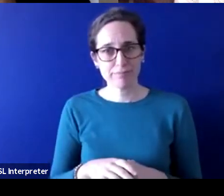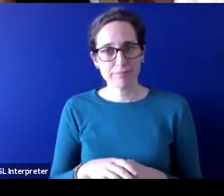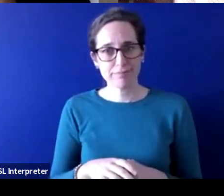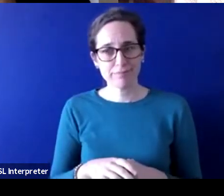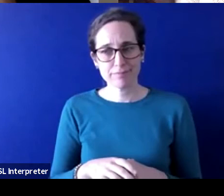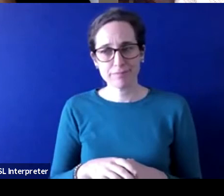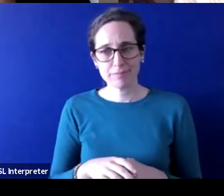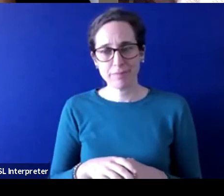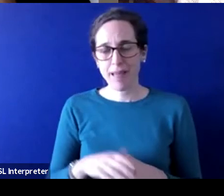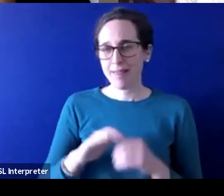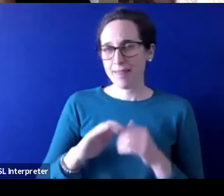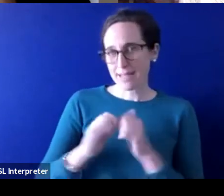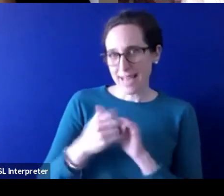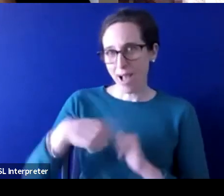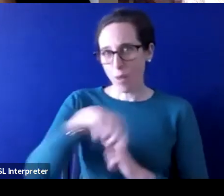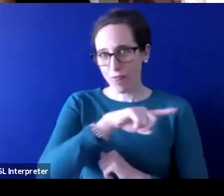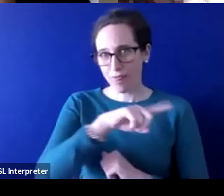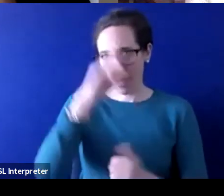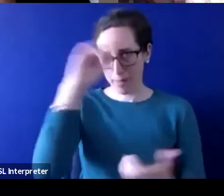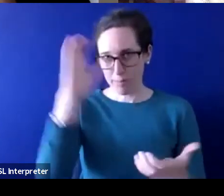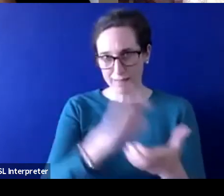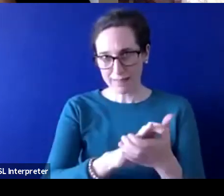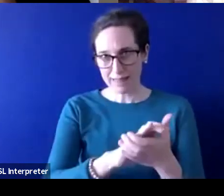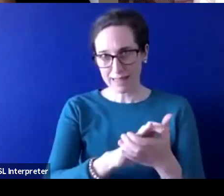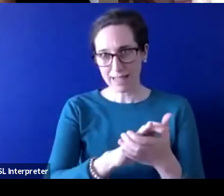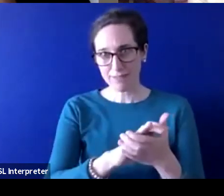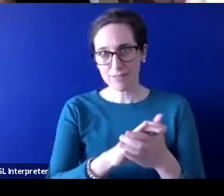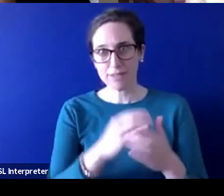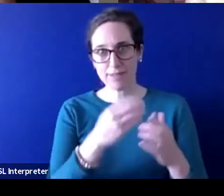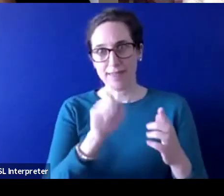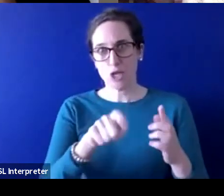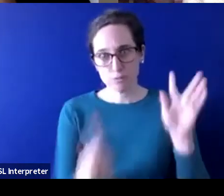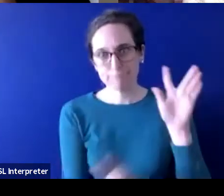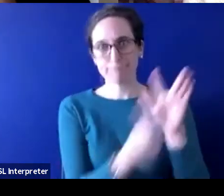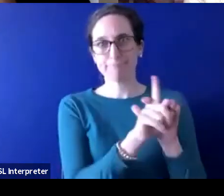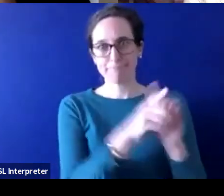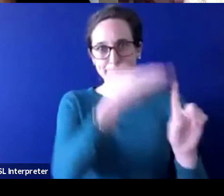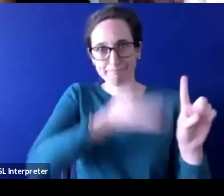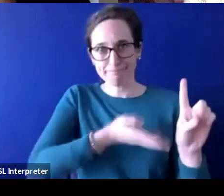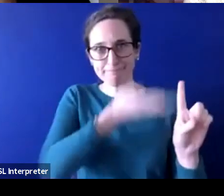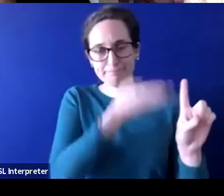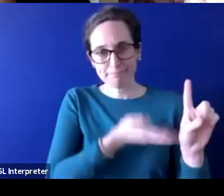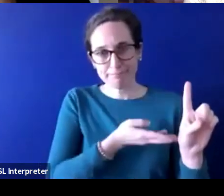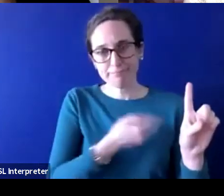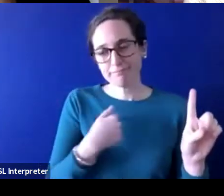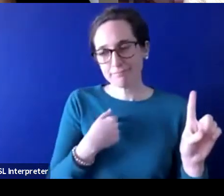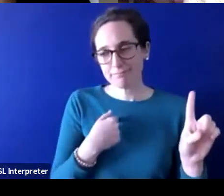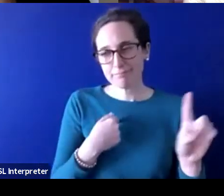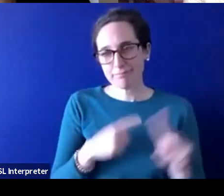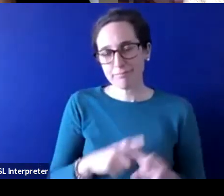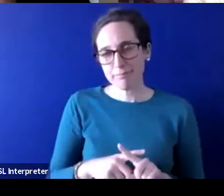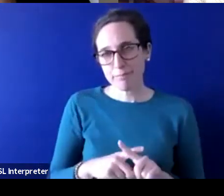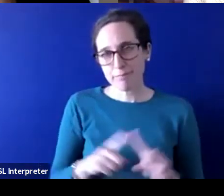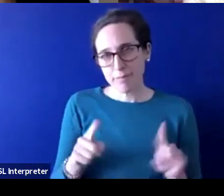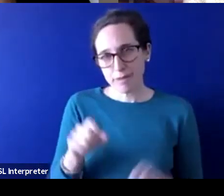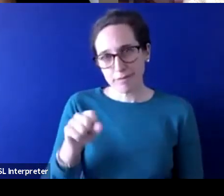believe, that's how they believe this group is supposed to be portrayed, sorry. But yeah, I just think that